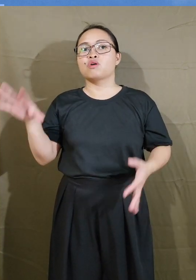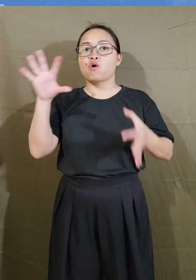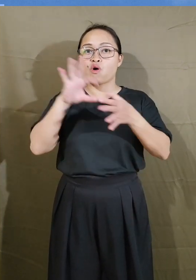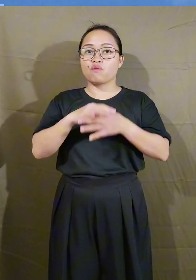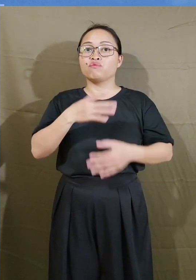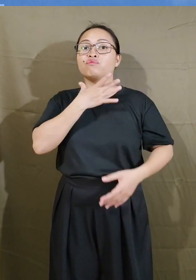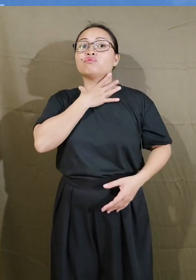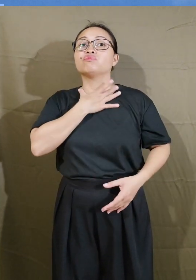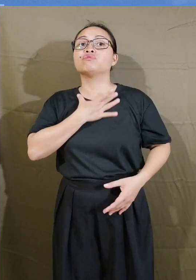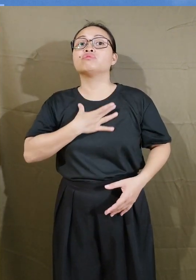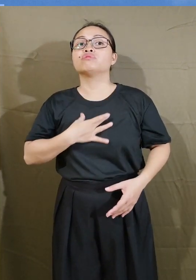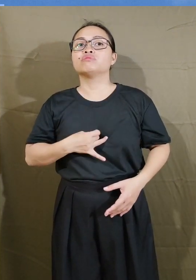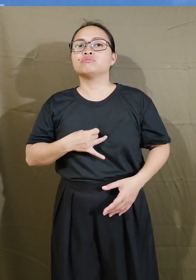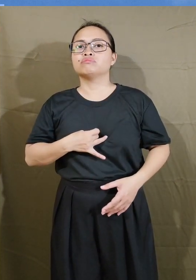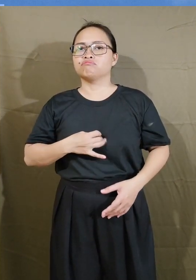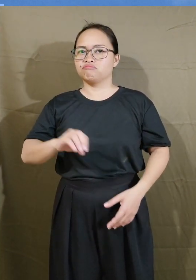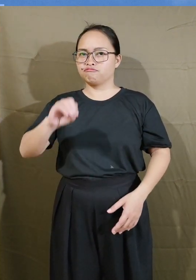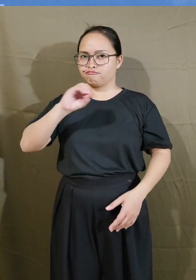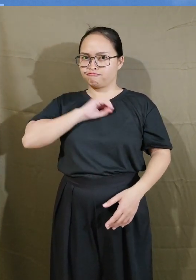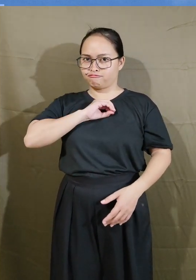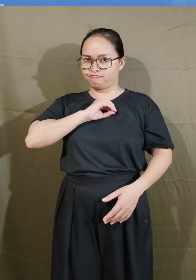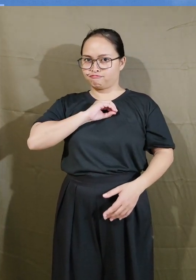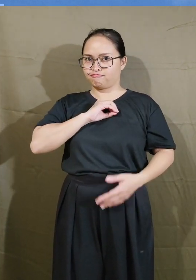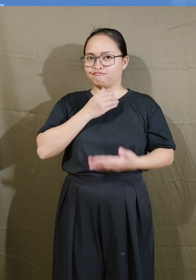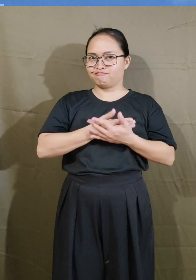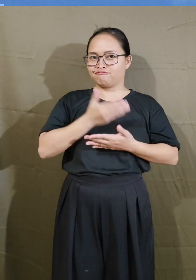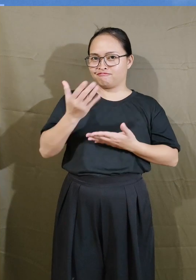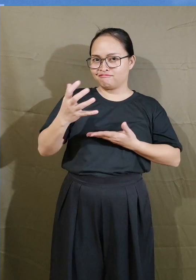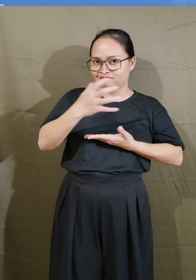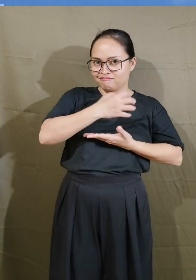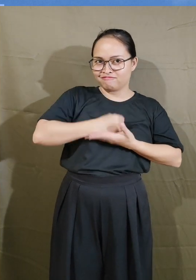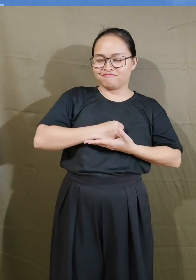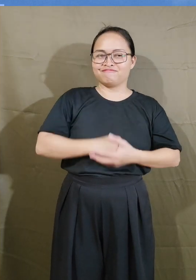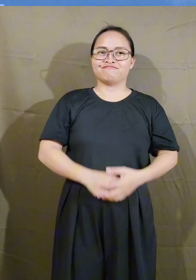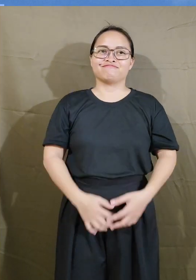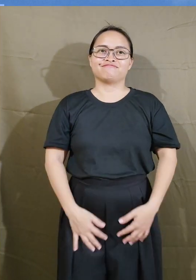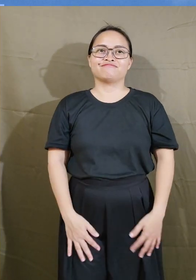12,955 of those necklaces were her own purchases.